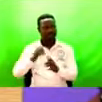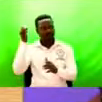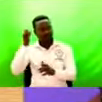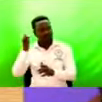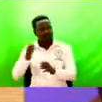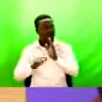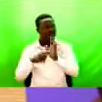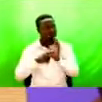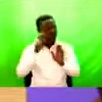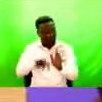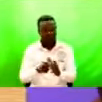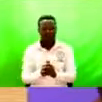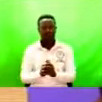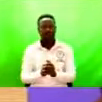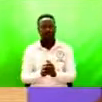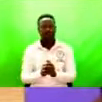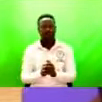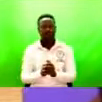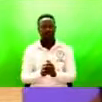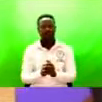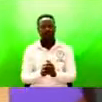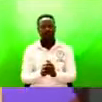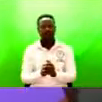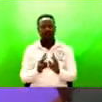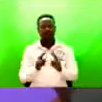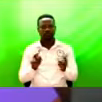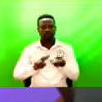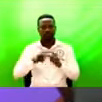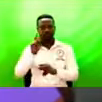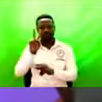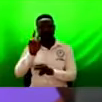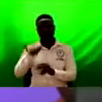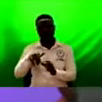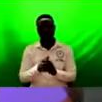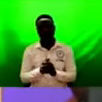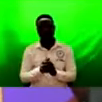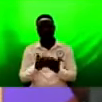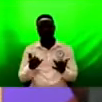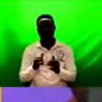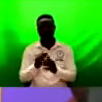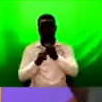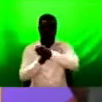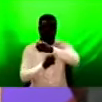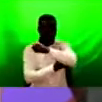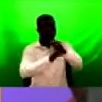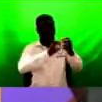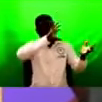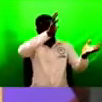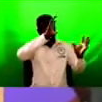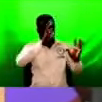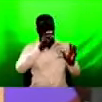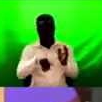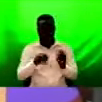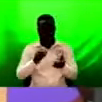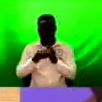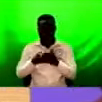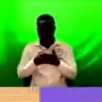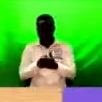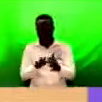displayed publicly. Number two, the pillar of cloud was to guide